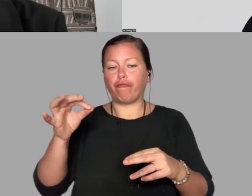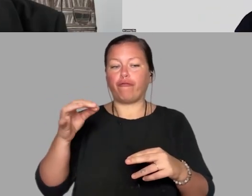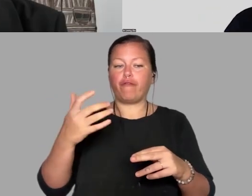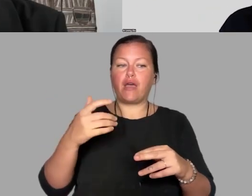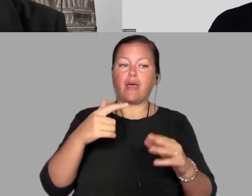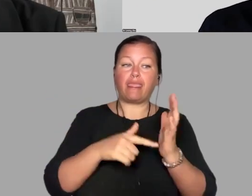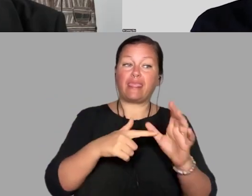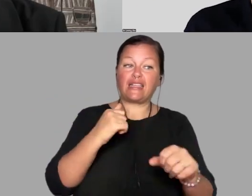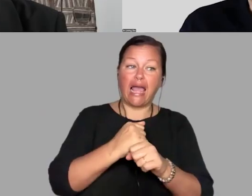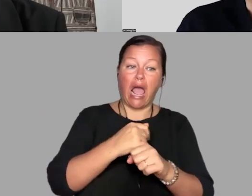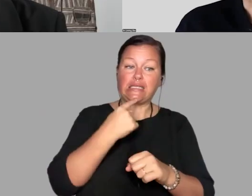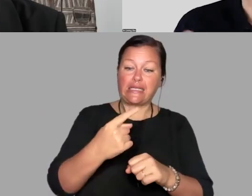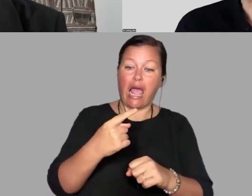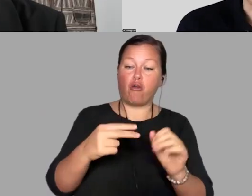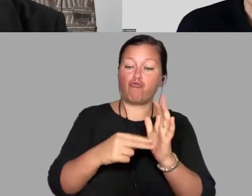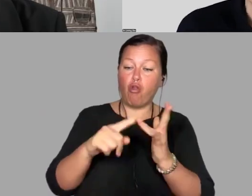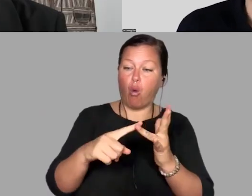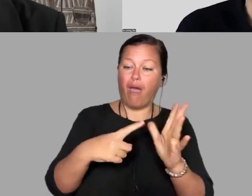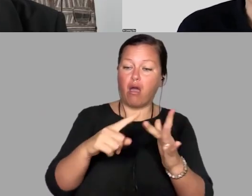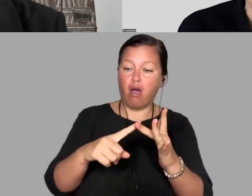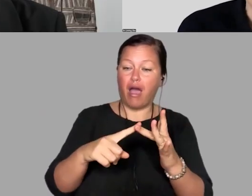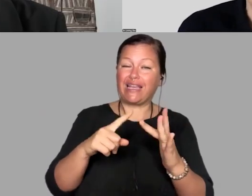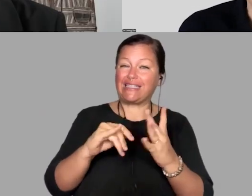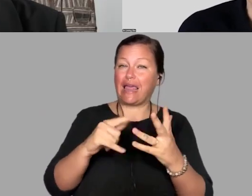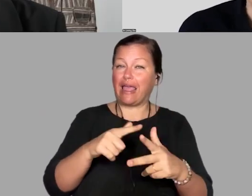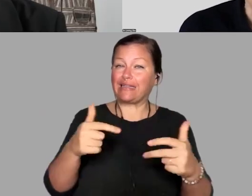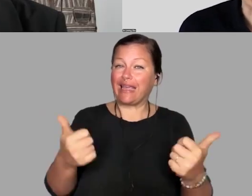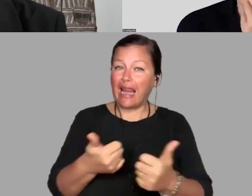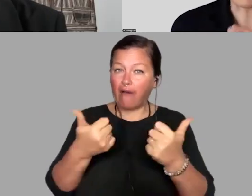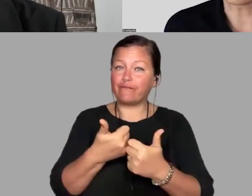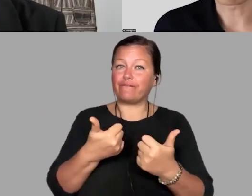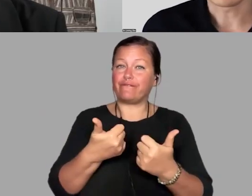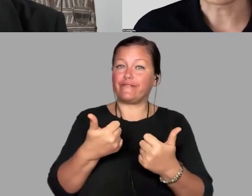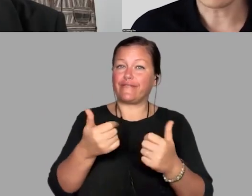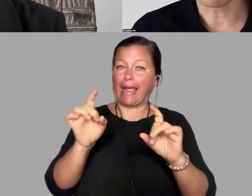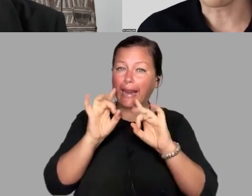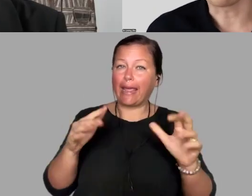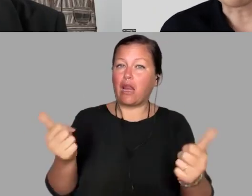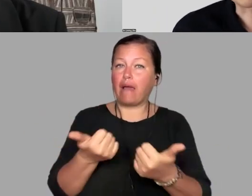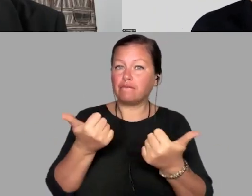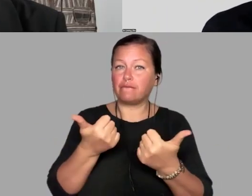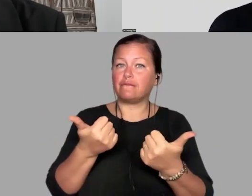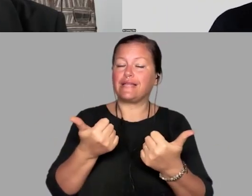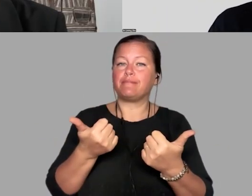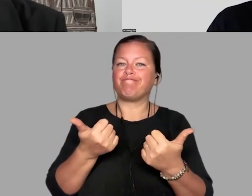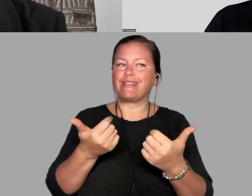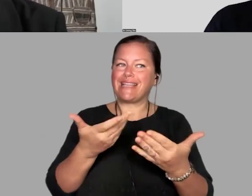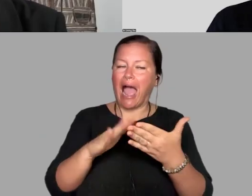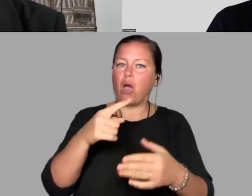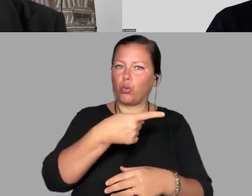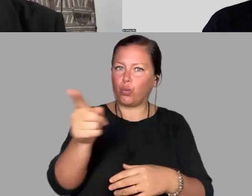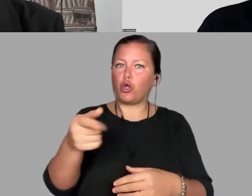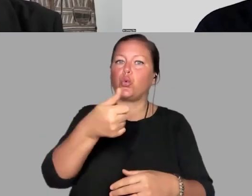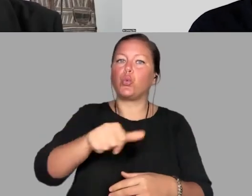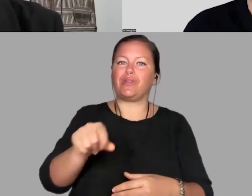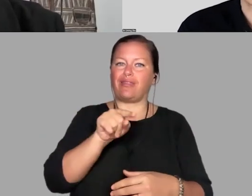as no AI is expressive enough, fine-grained enough, these things is how people implement that. That's why I said there are